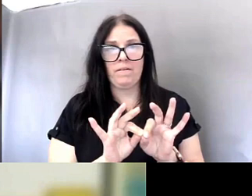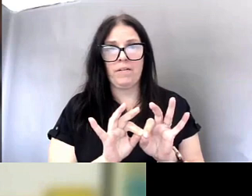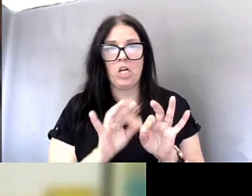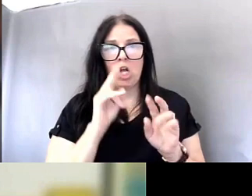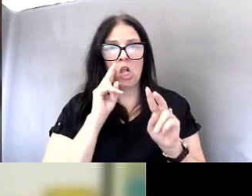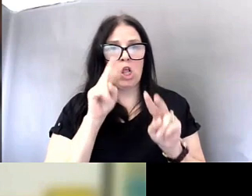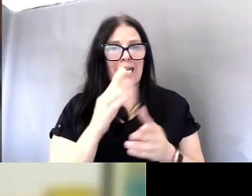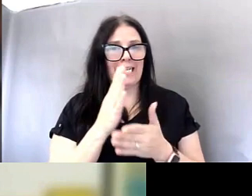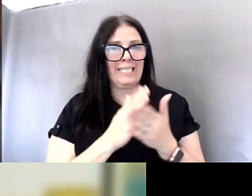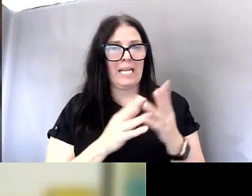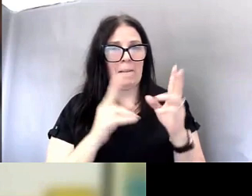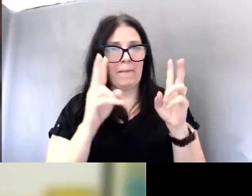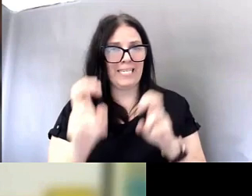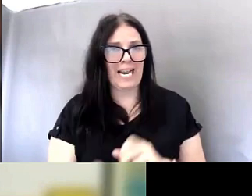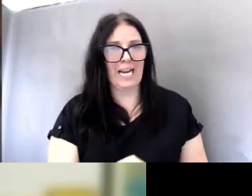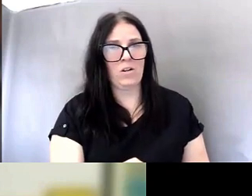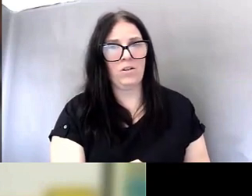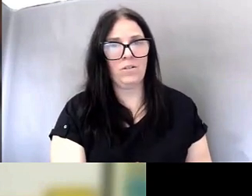Yeah.